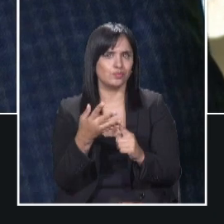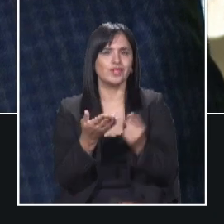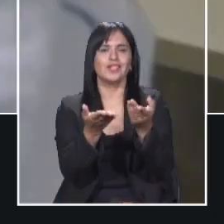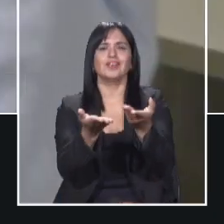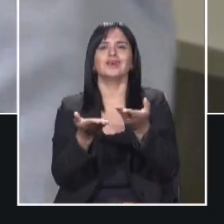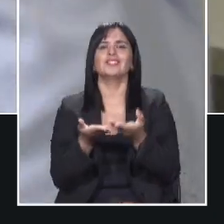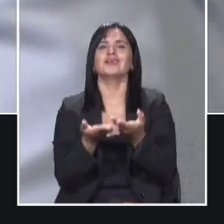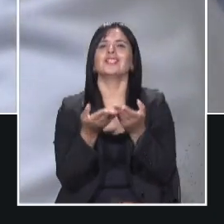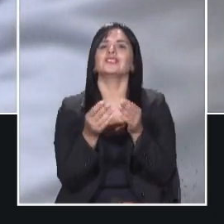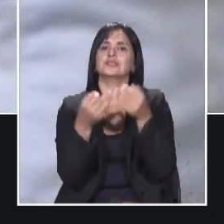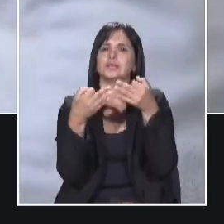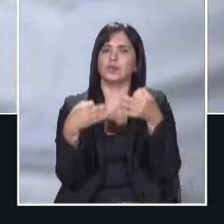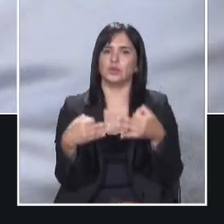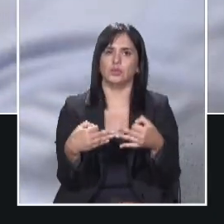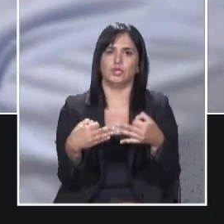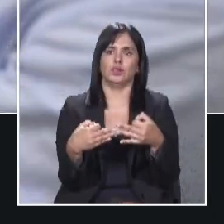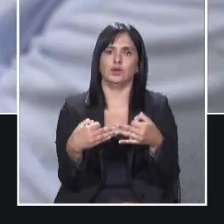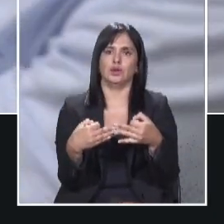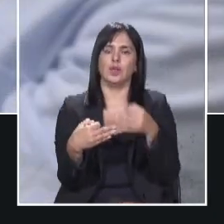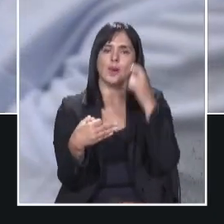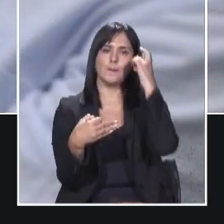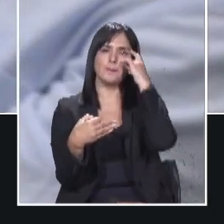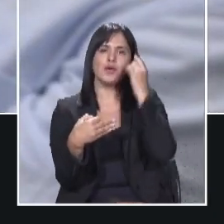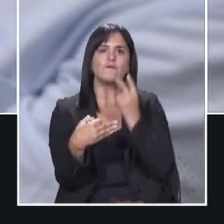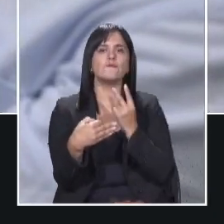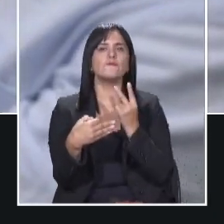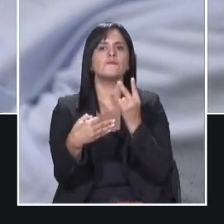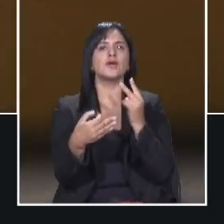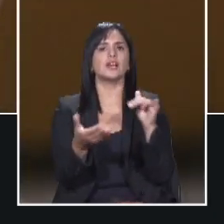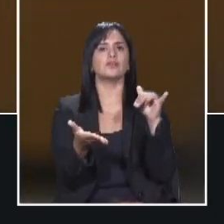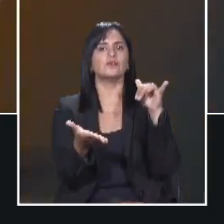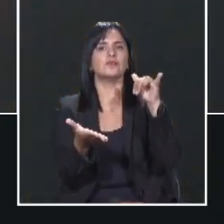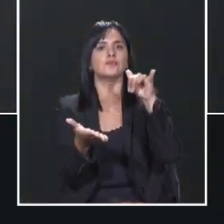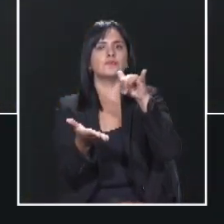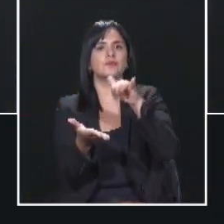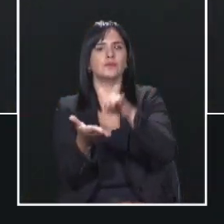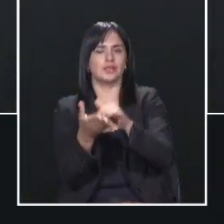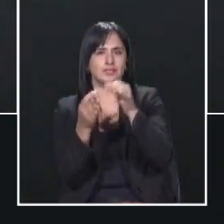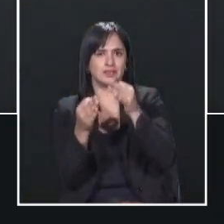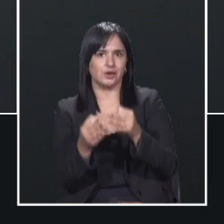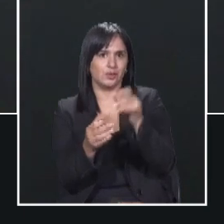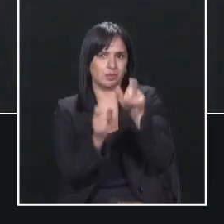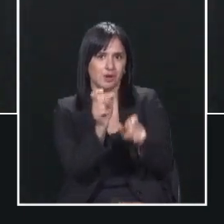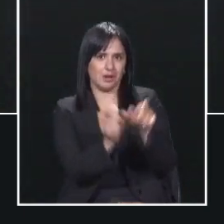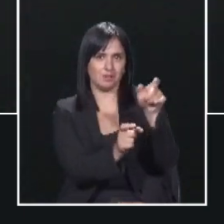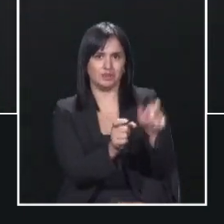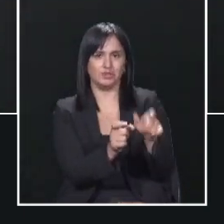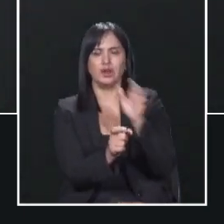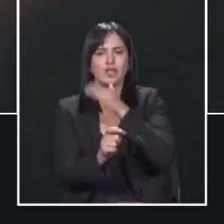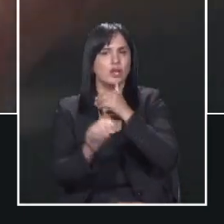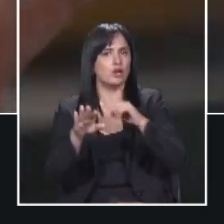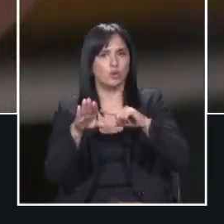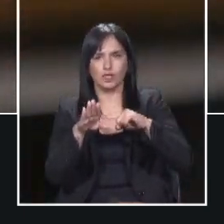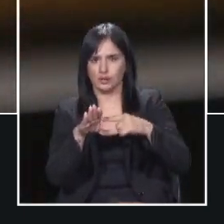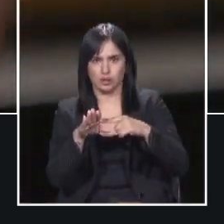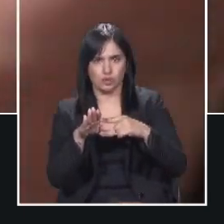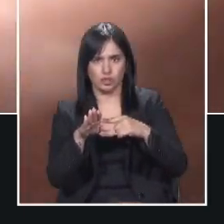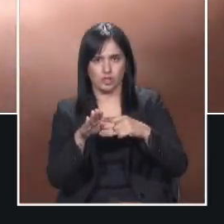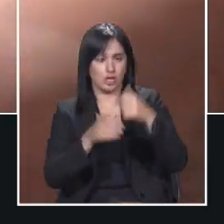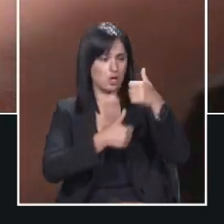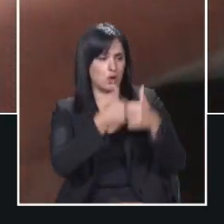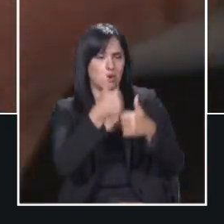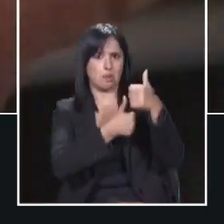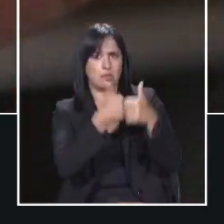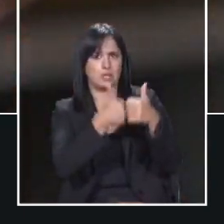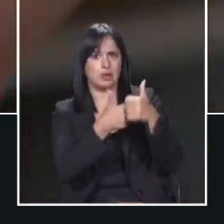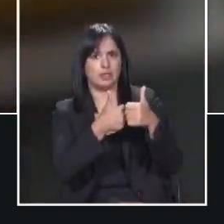passenger travel. There is no equivalent. There is no existing or competing technology that enables to scan constantly for